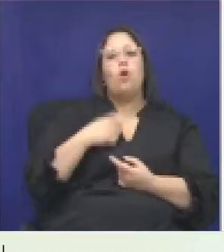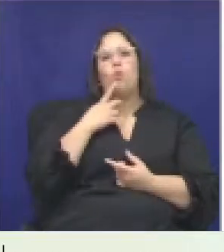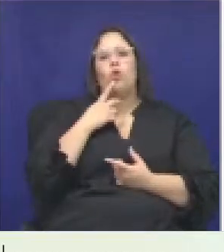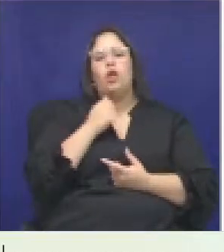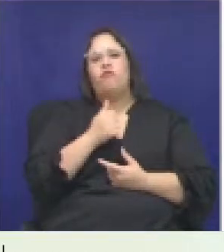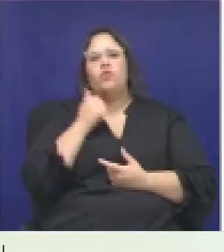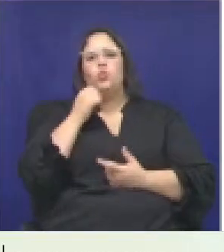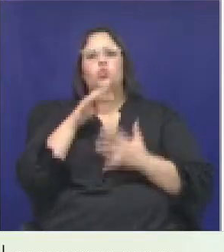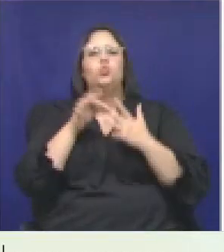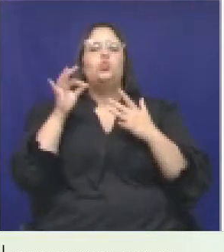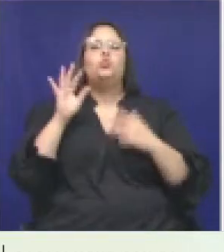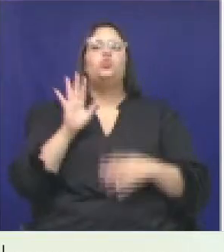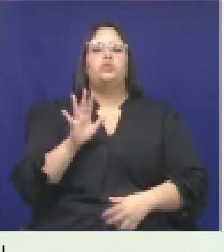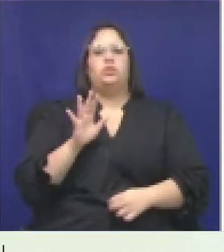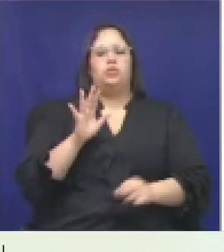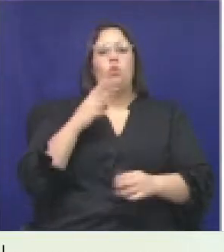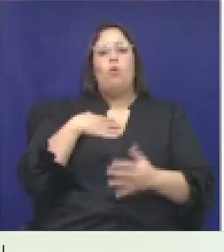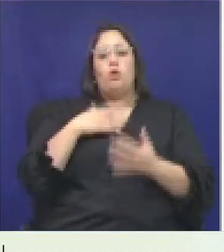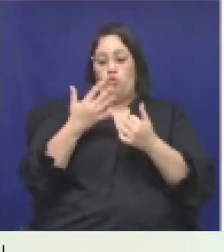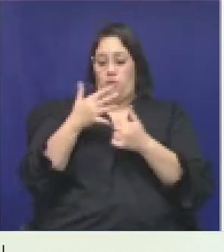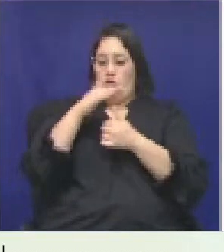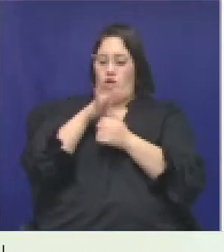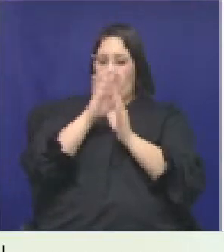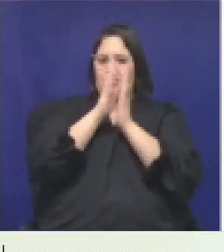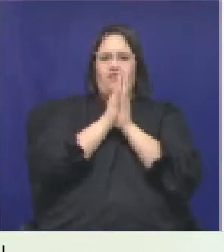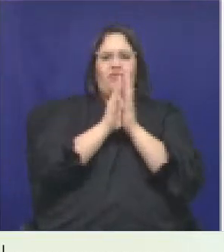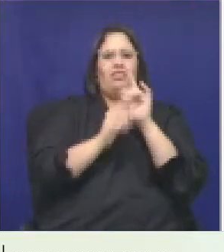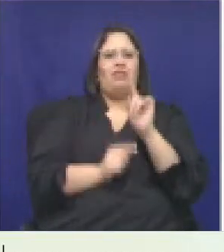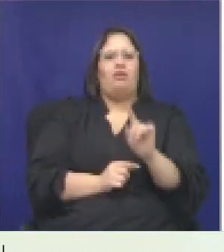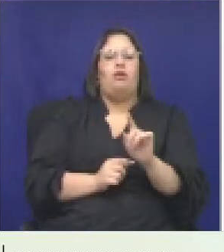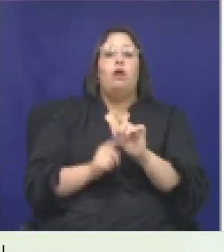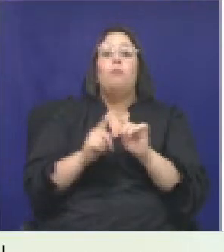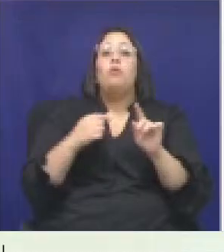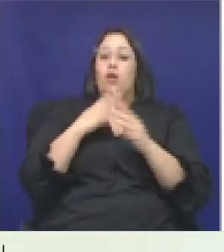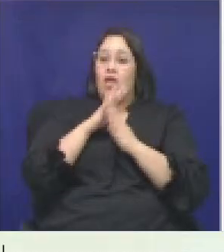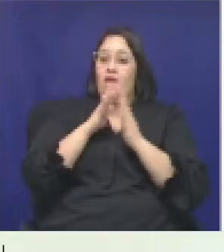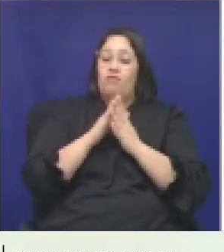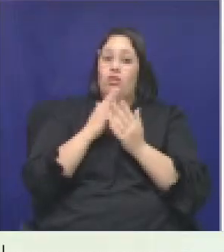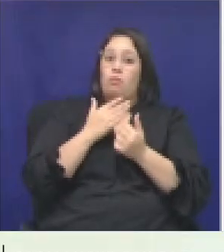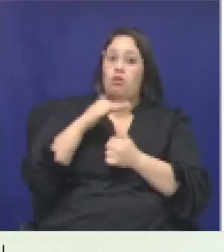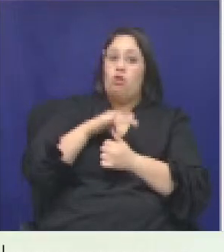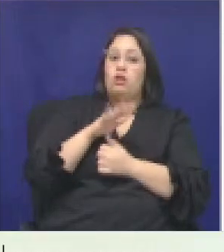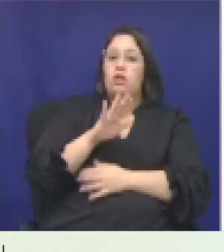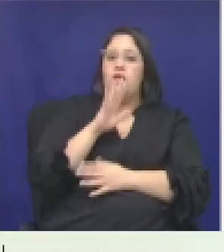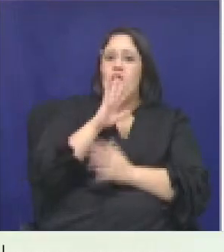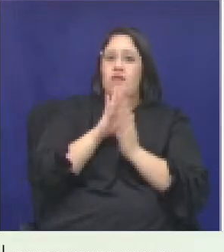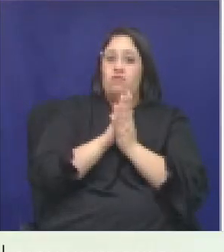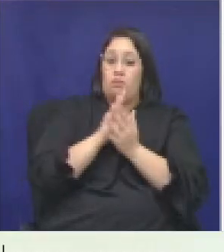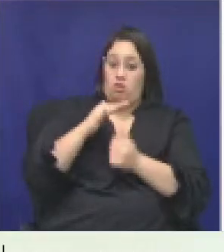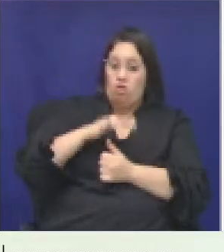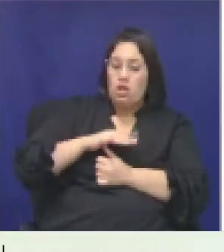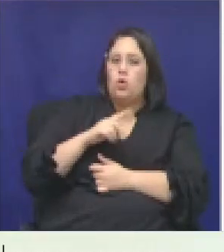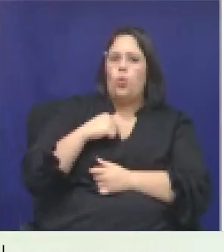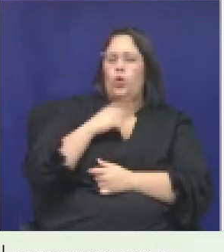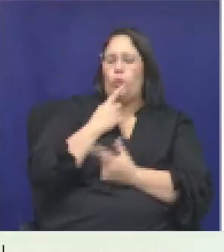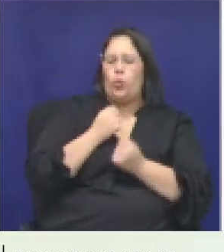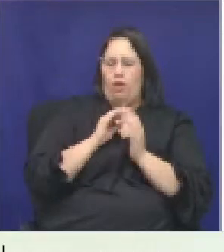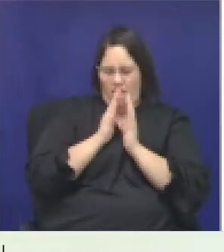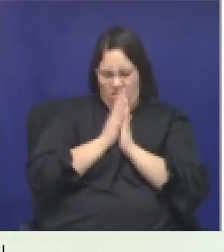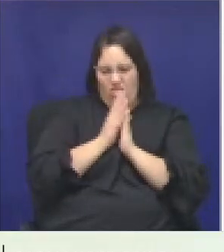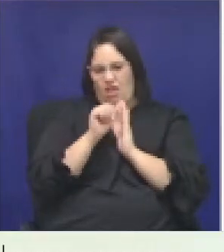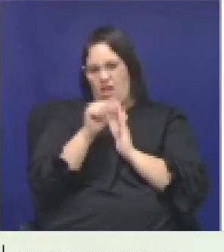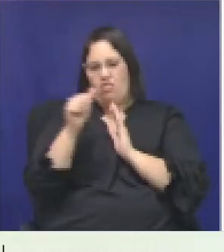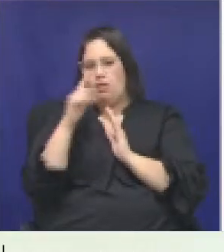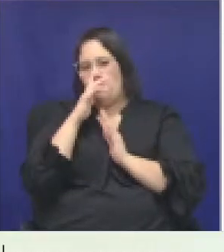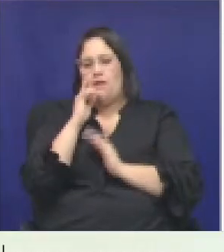choose. You want to prioritize everything. And you want to when you prioritize everything, you do everything else